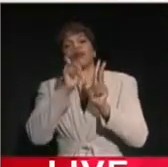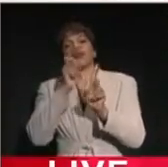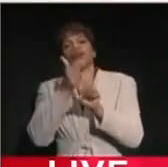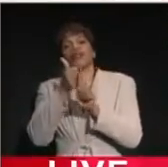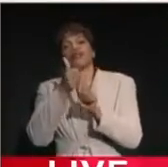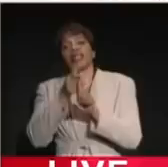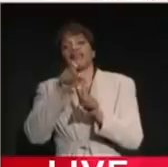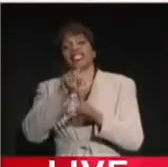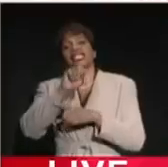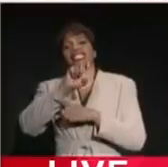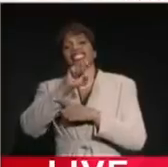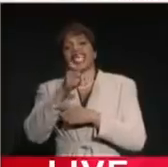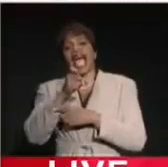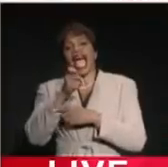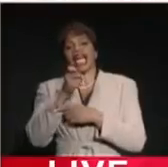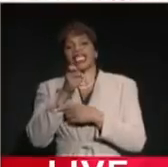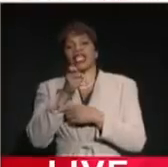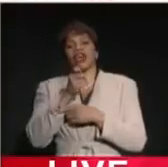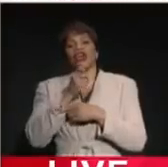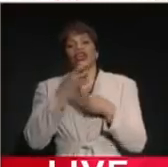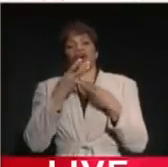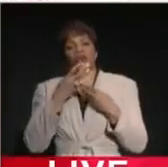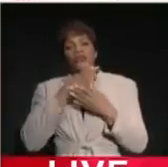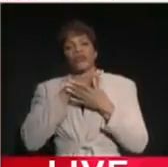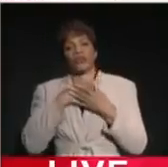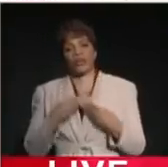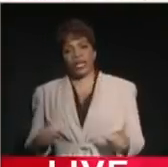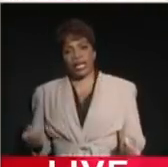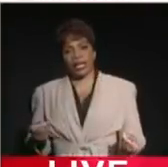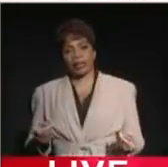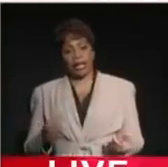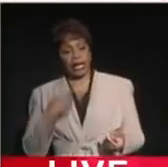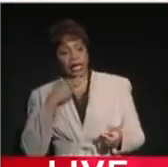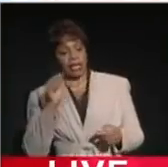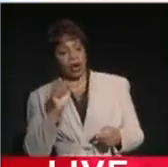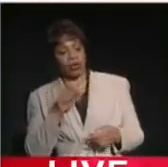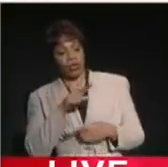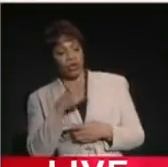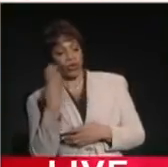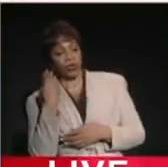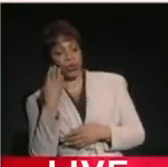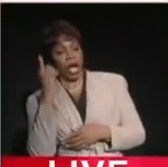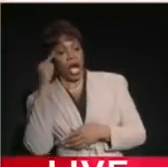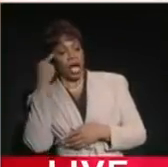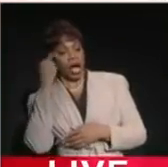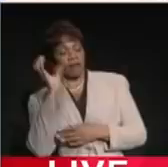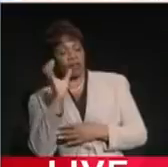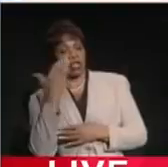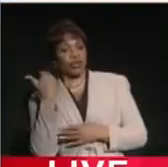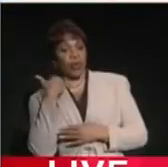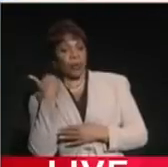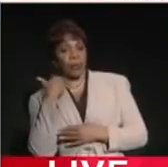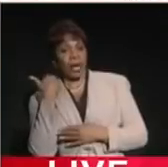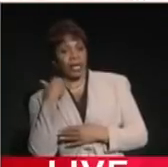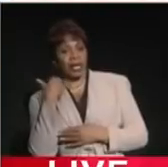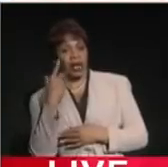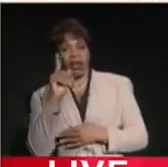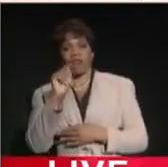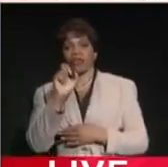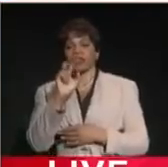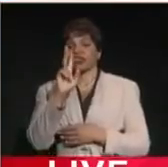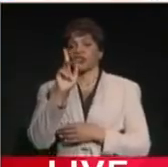the most. May I just say, this is after you and Governor Christie bankrupted the Transportation Trust Fund, and I'm looking at Sheila Oliver. She's going to be my